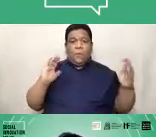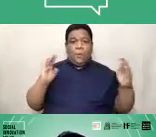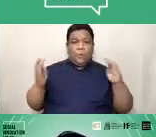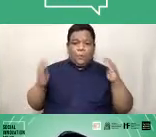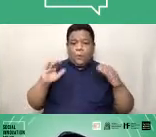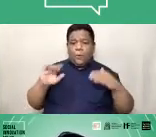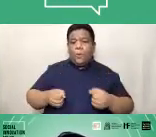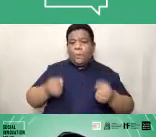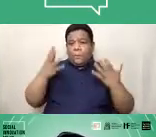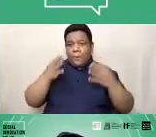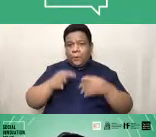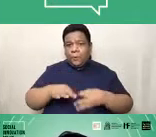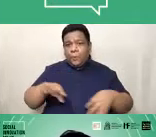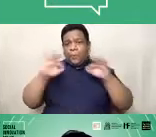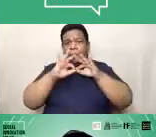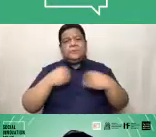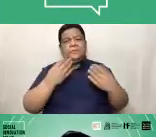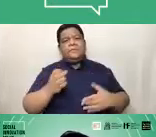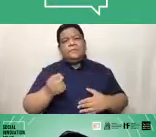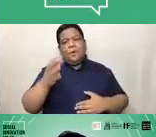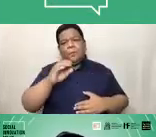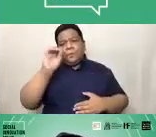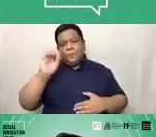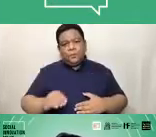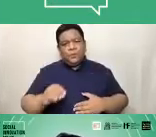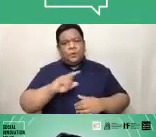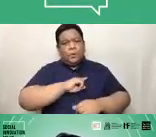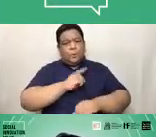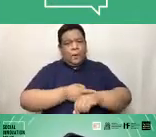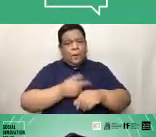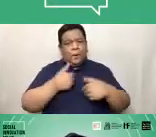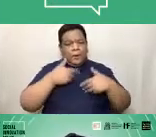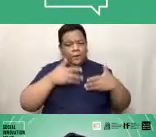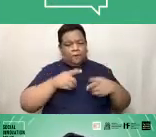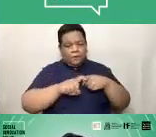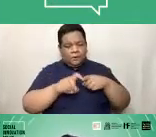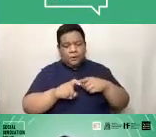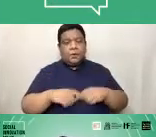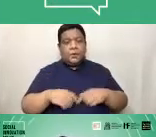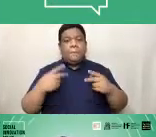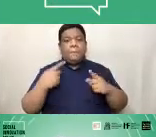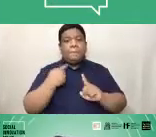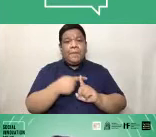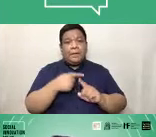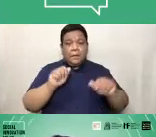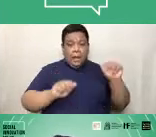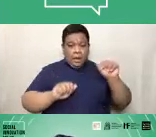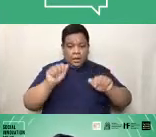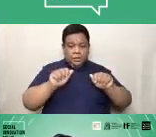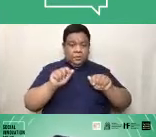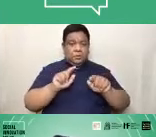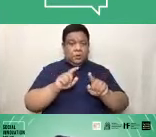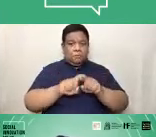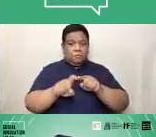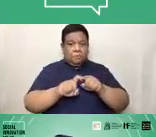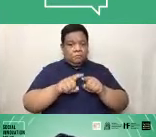values, and can give you a percentage on how much power it has left. It will even analyze that power and give itself a rate